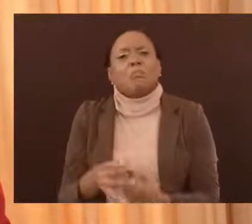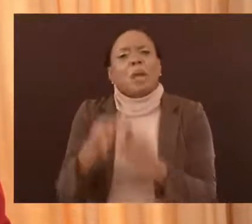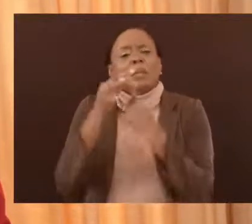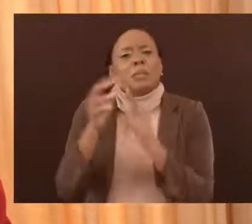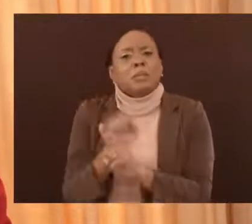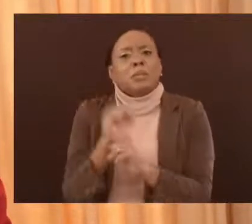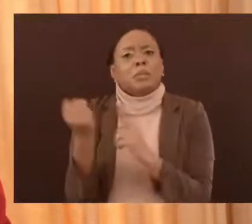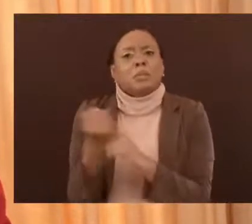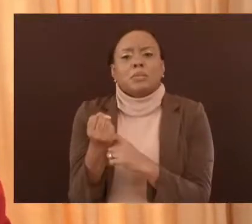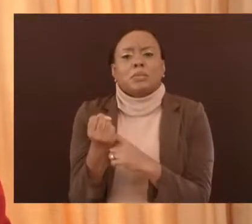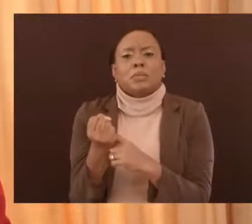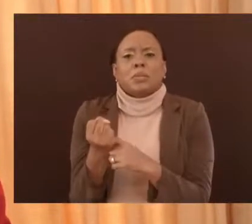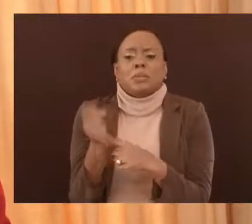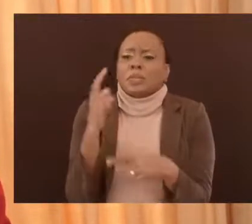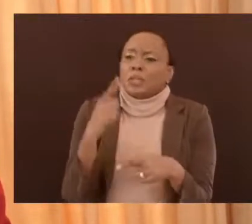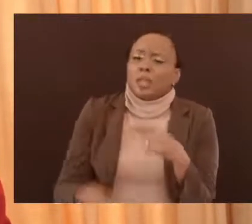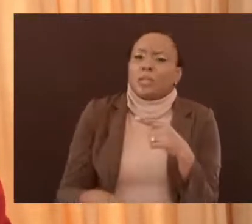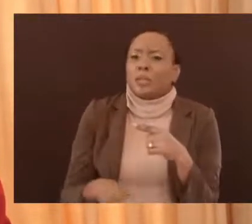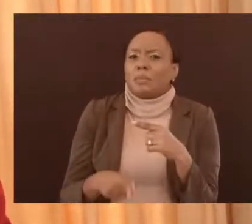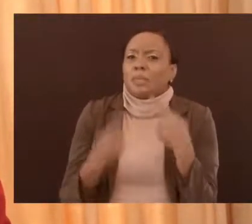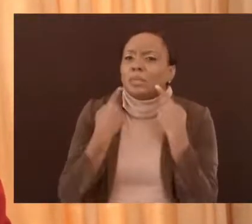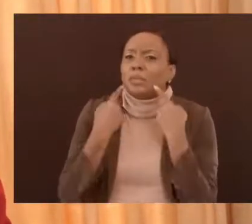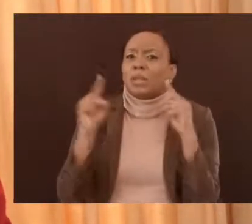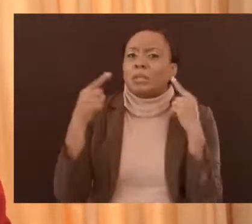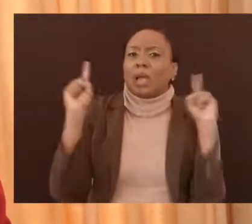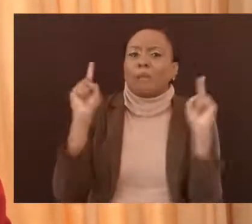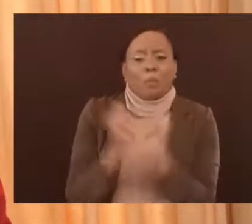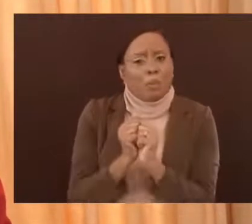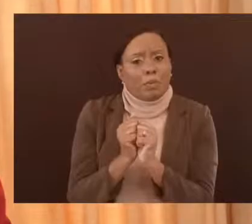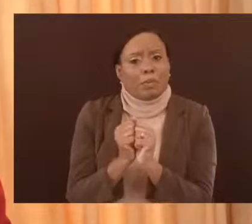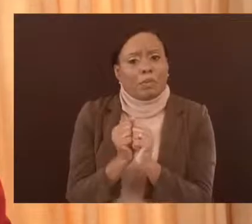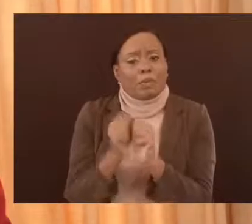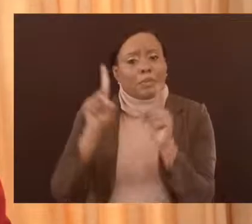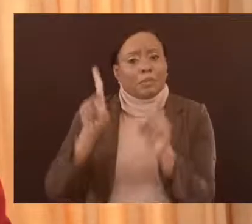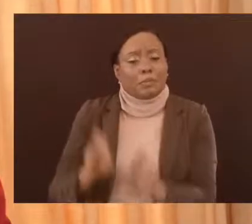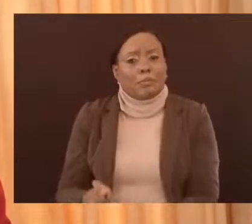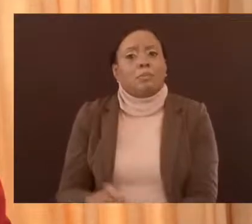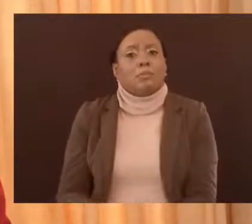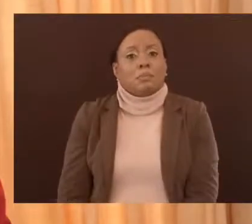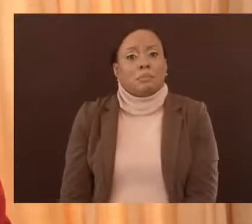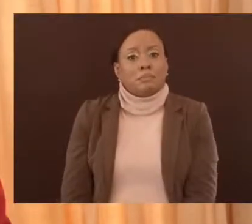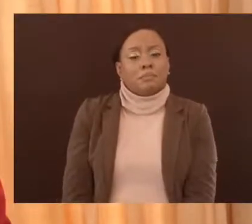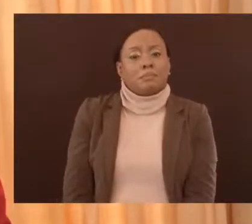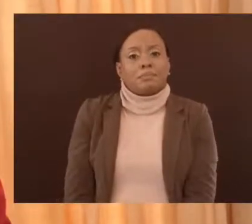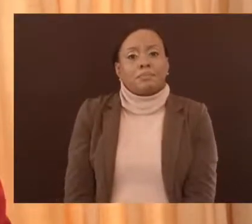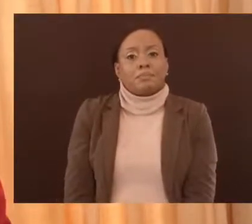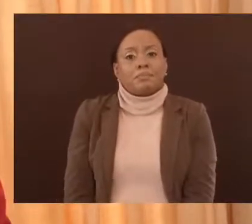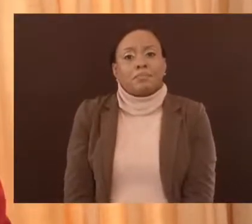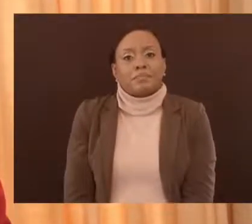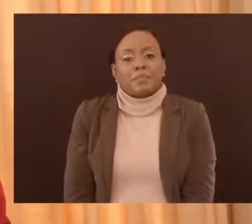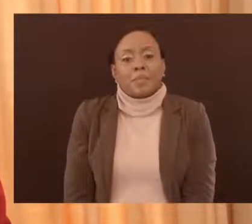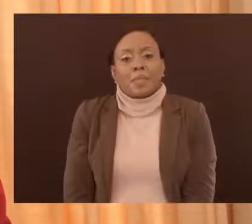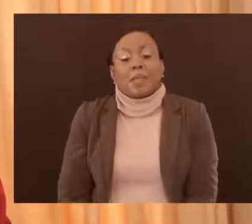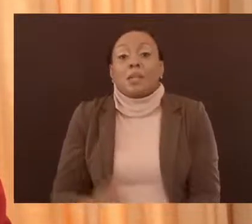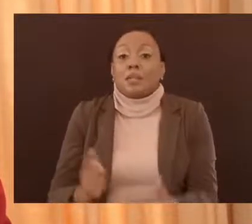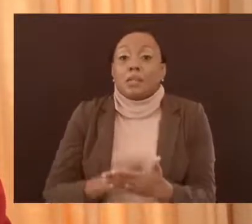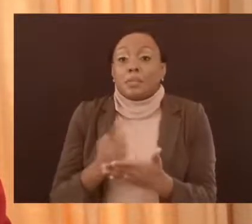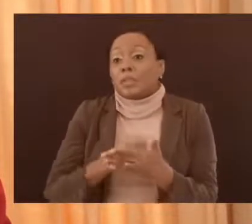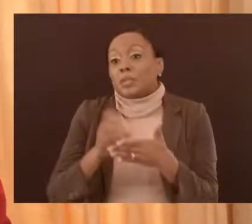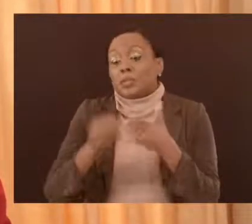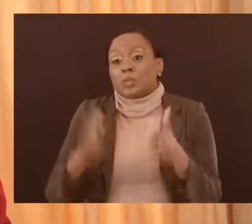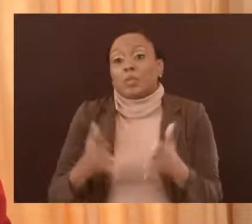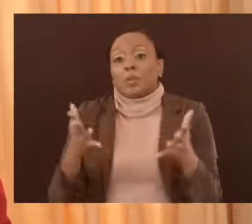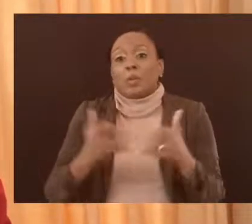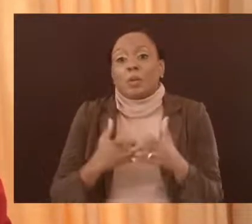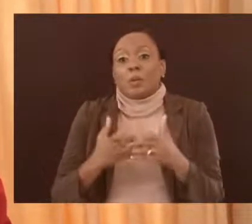may hinder their progress in the examination. In some instances, it is a request for either larger print to be